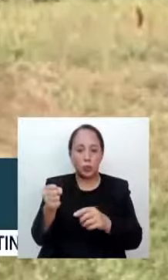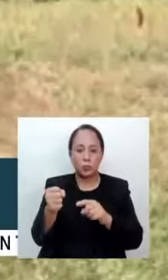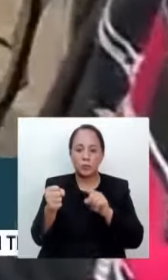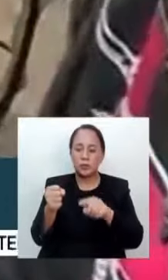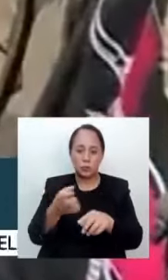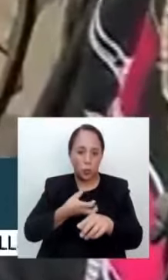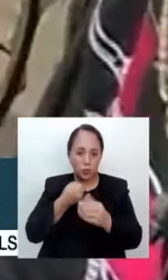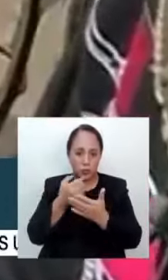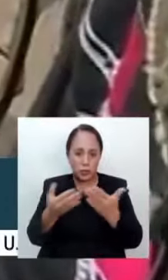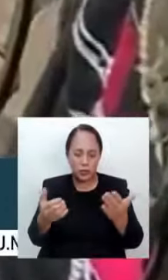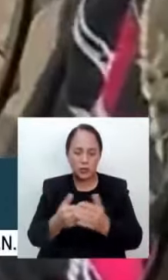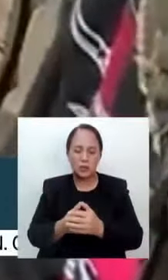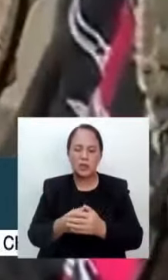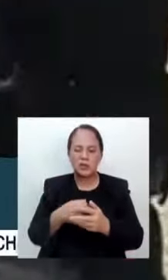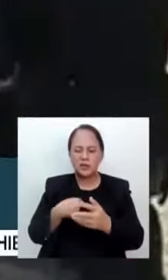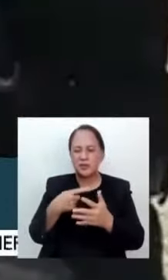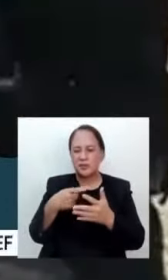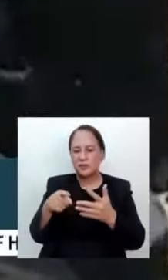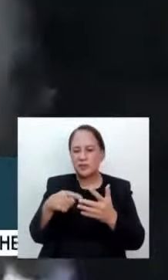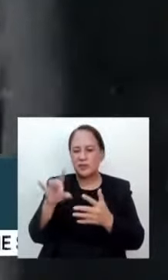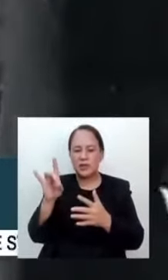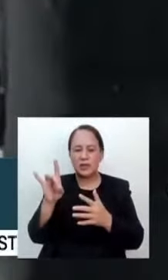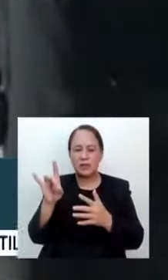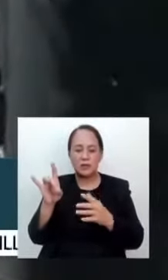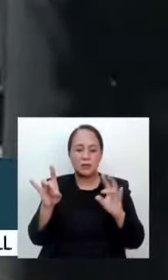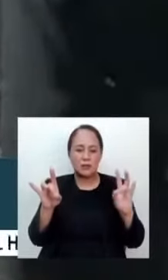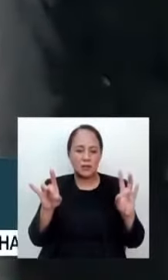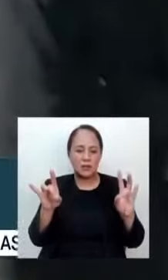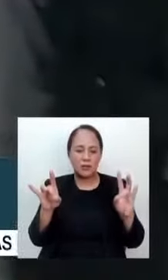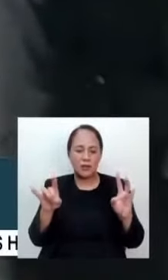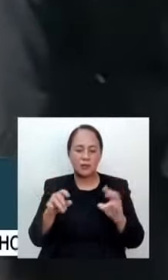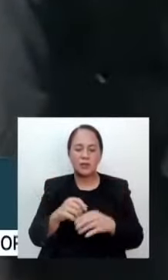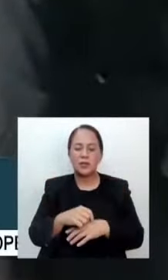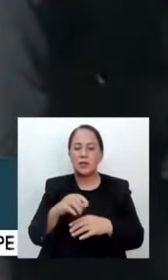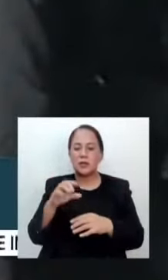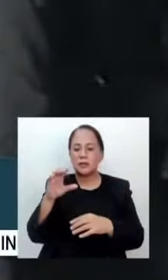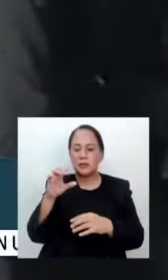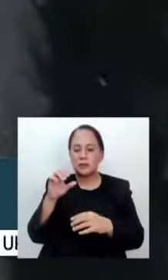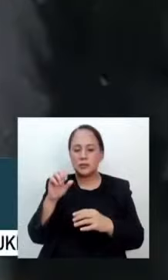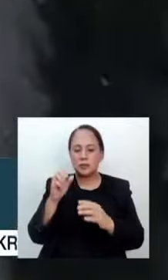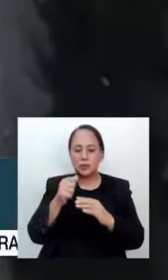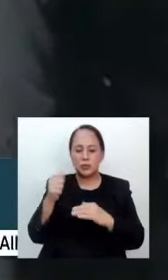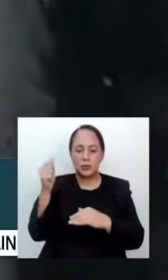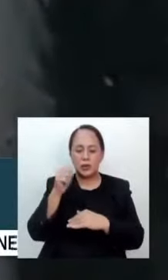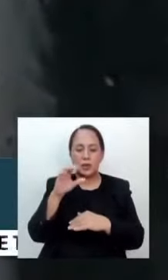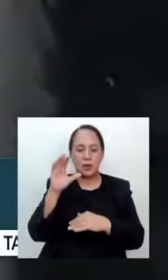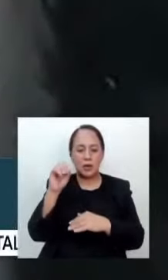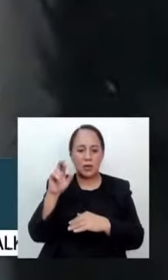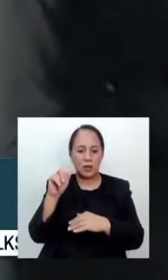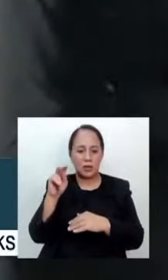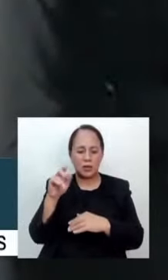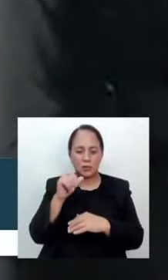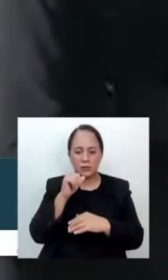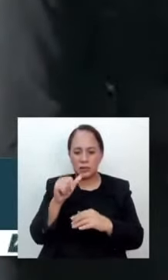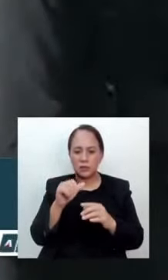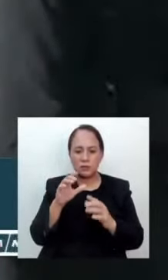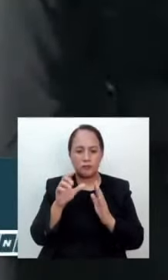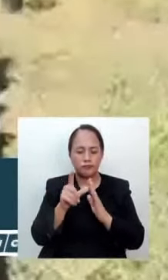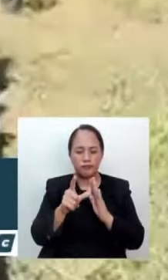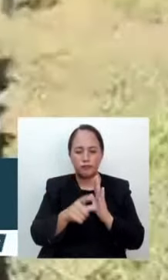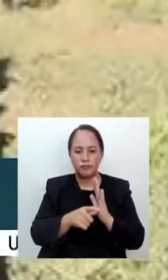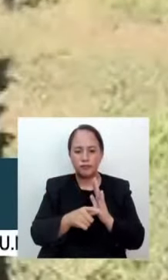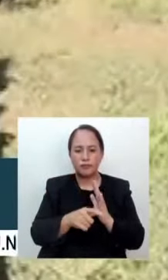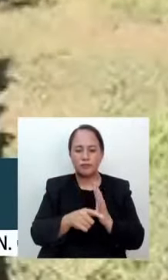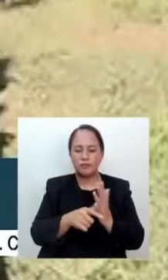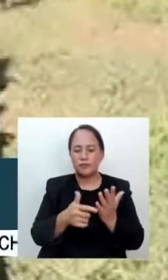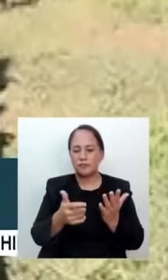passed scrutiny with a vote of 8-7, with Justice Carandang voting to declare the provision unconstitutional, but was outvoted.